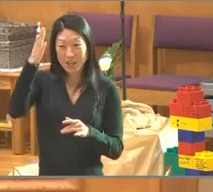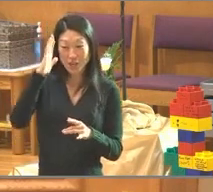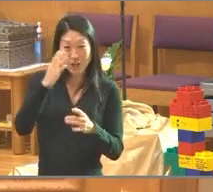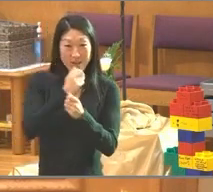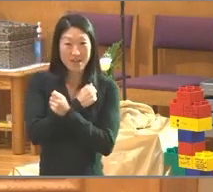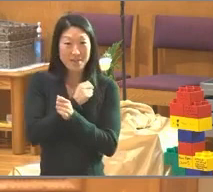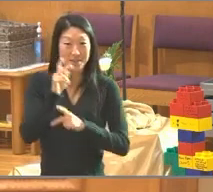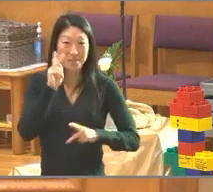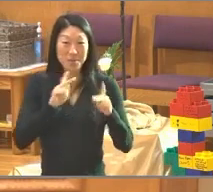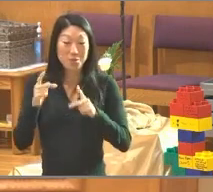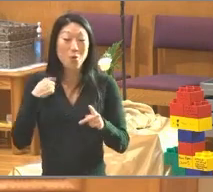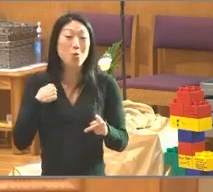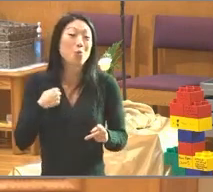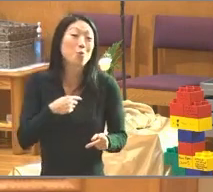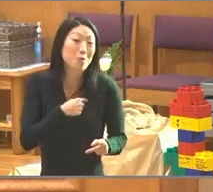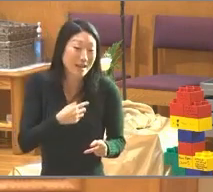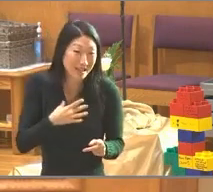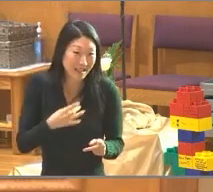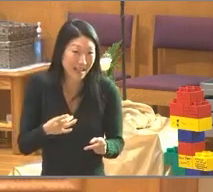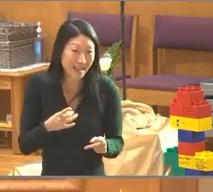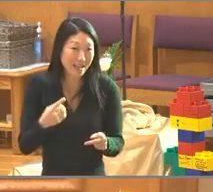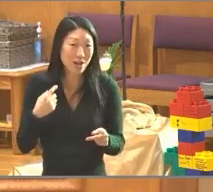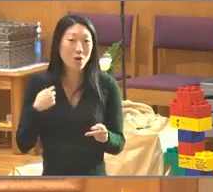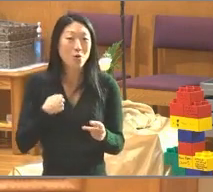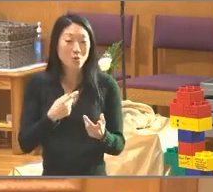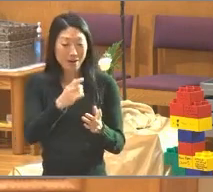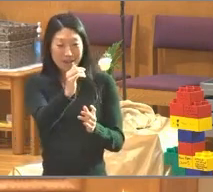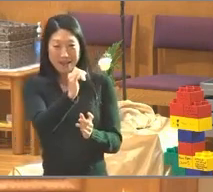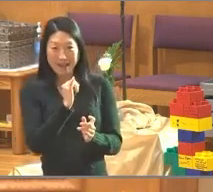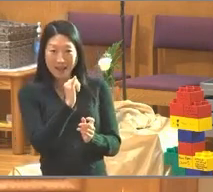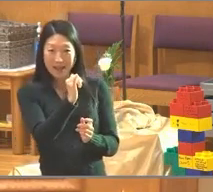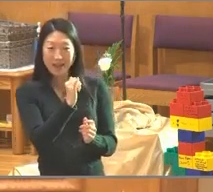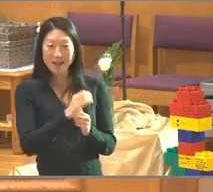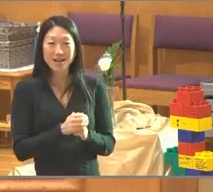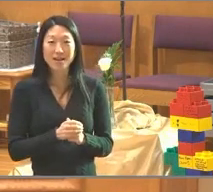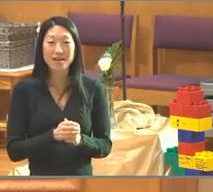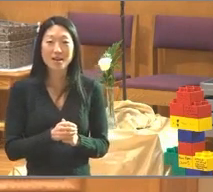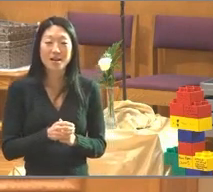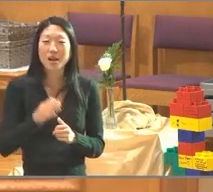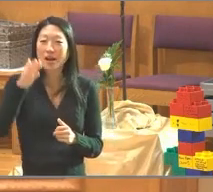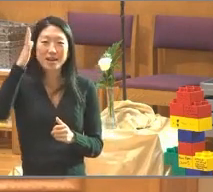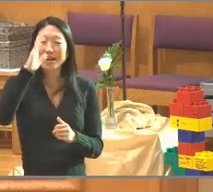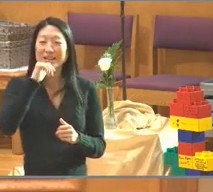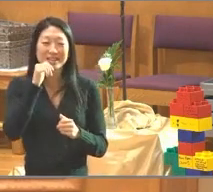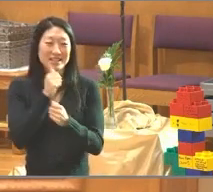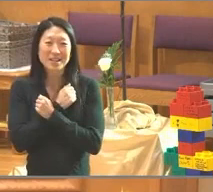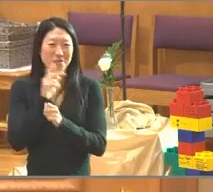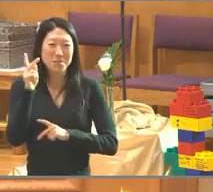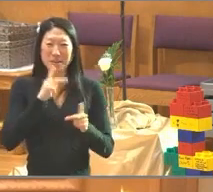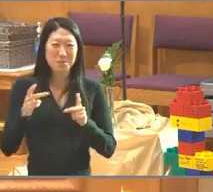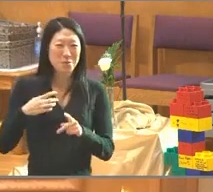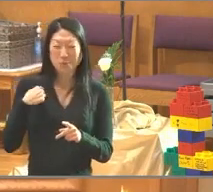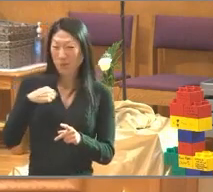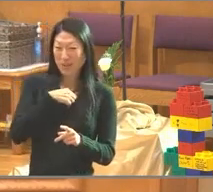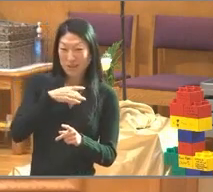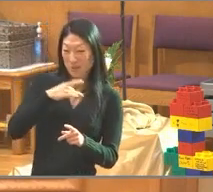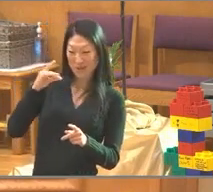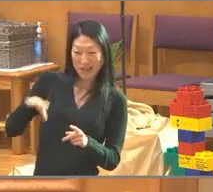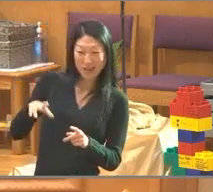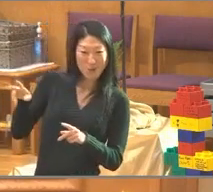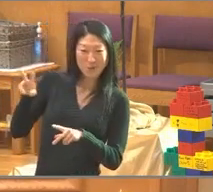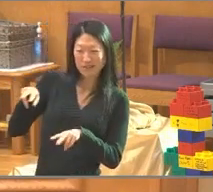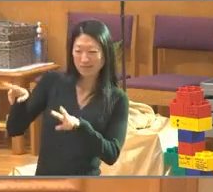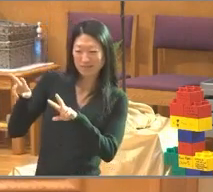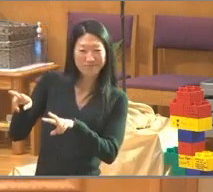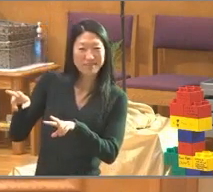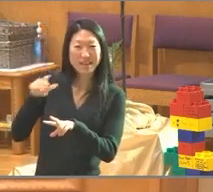we like and the people we say we are like, and that God does not love the people we do not like, and the people we